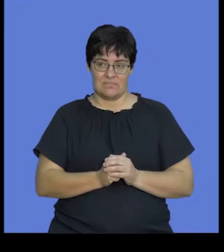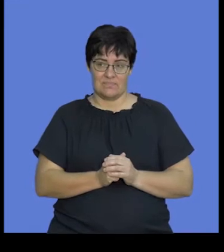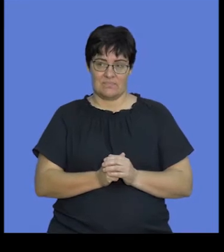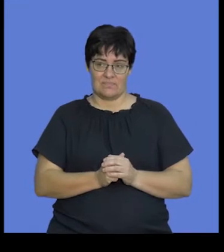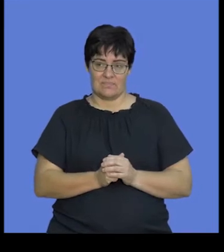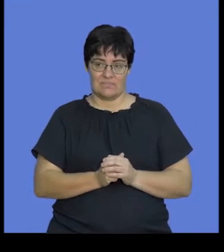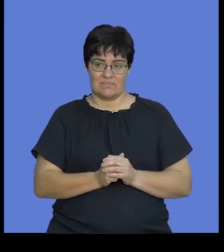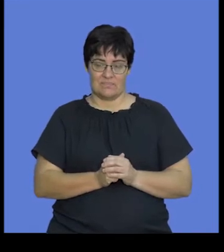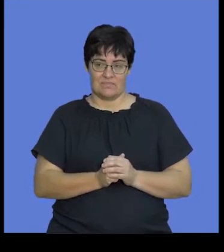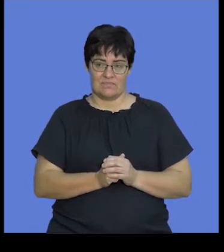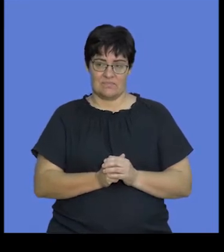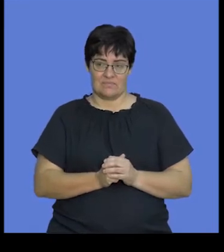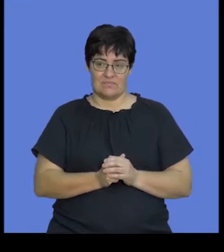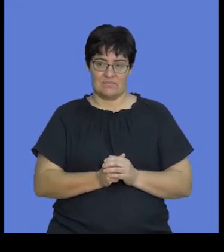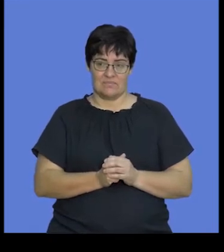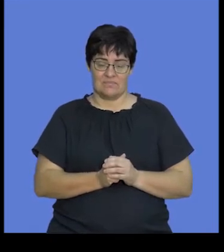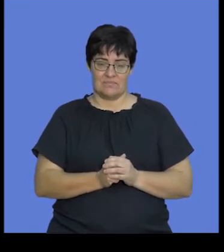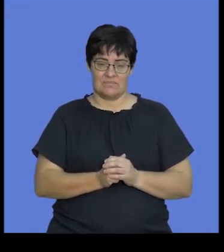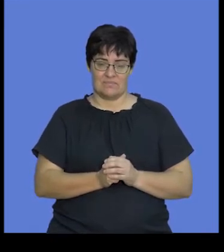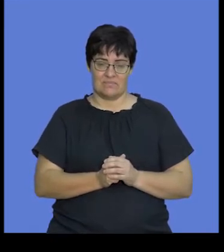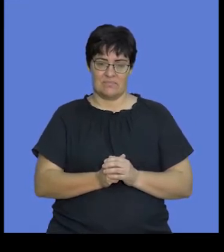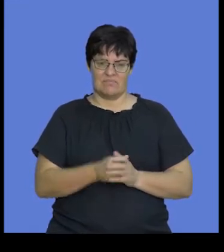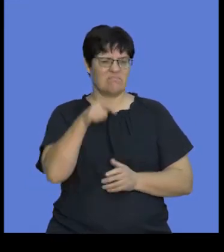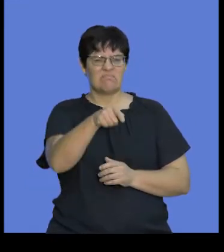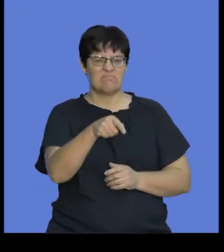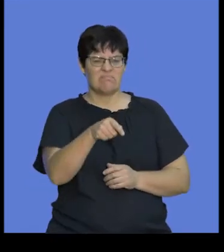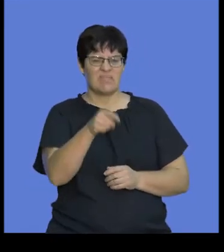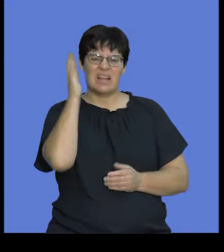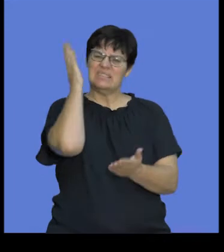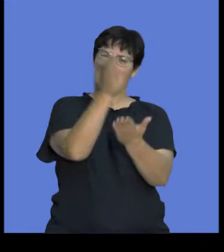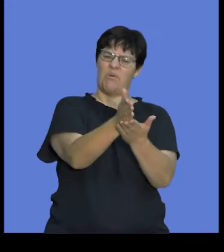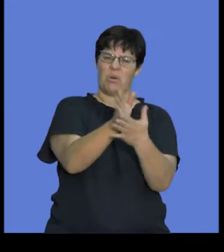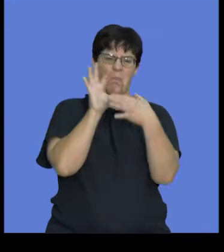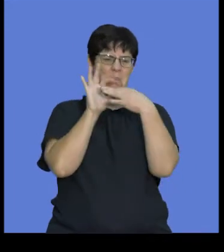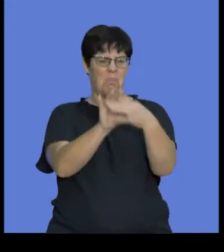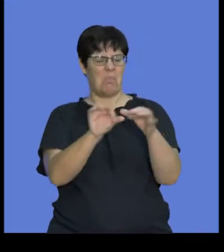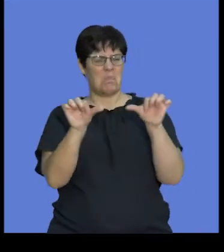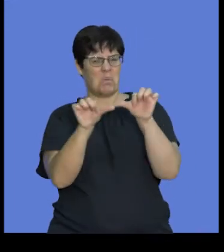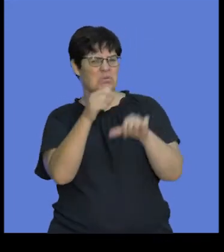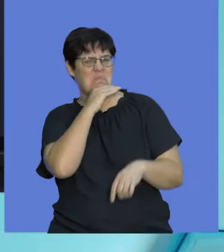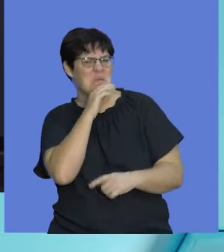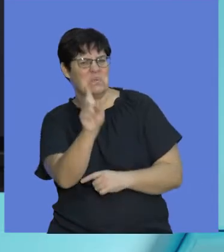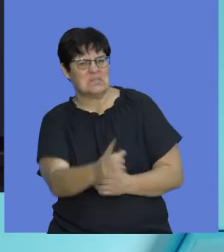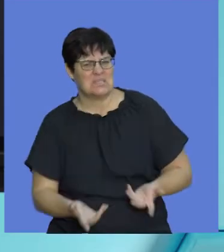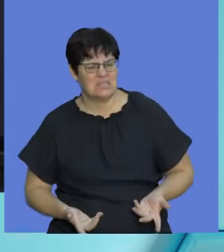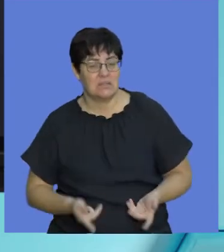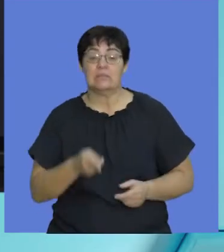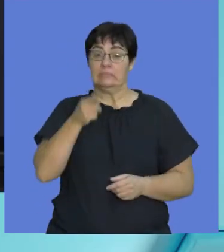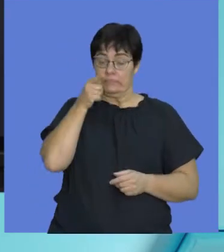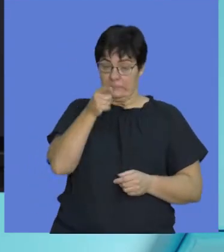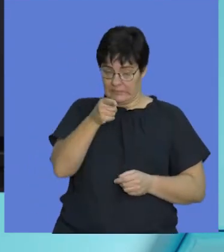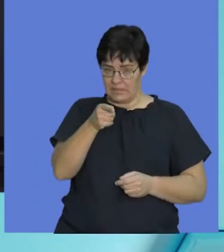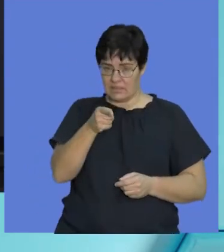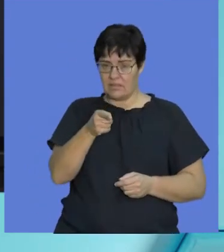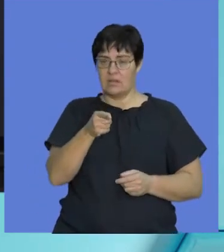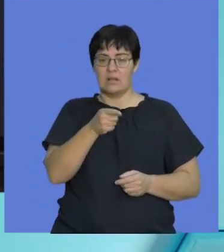And I'll write sideways on the board. So, what does directly proportional mean? It